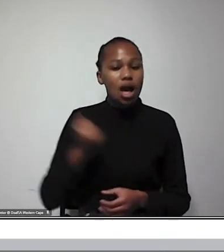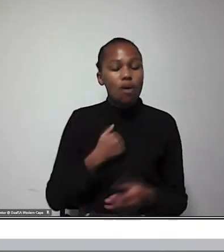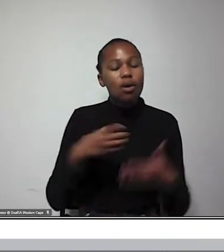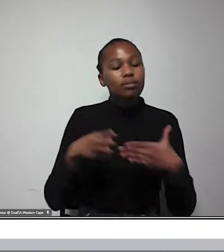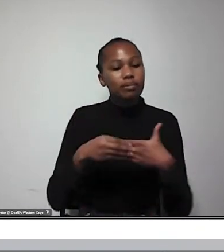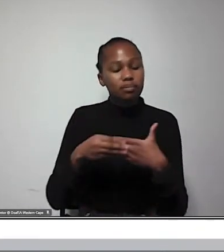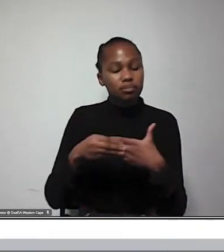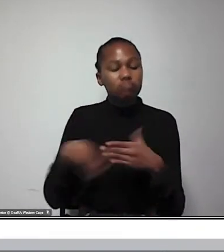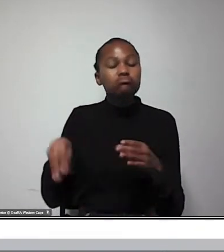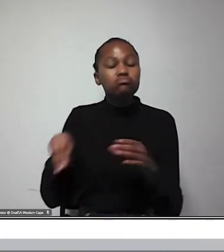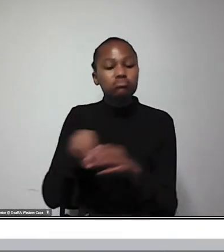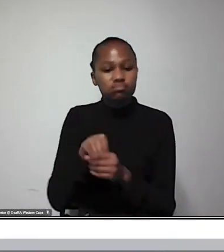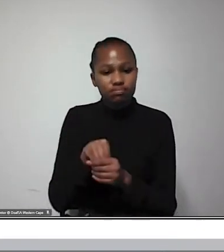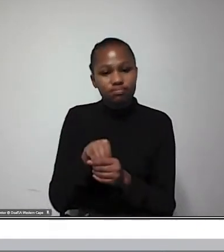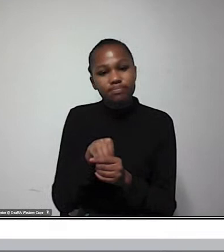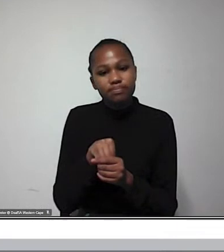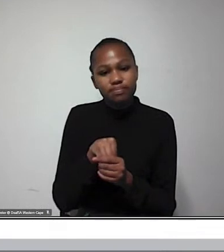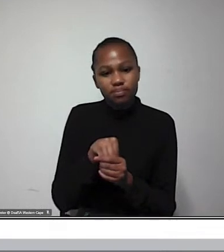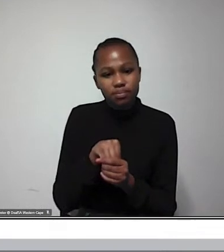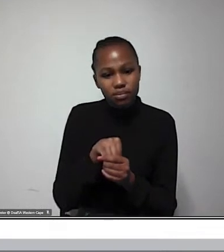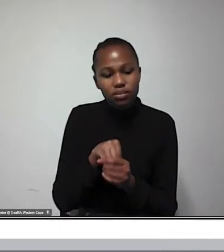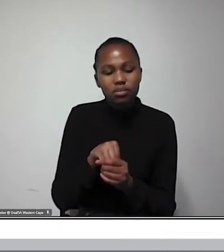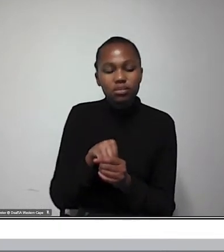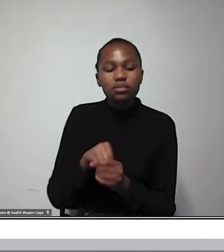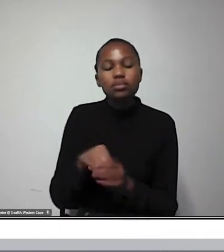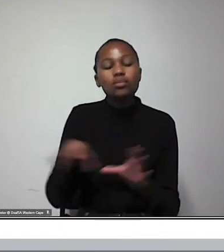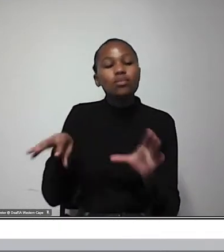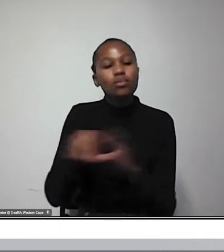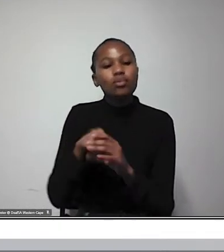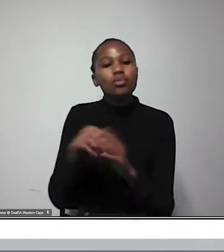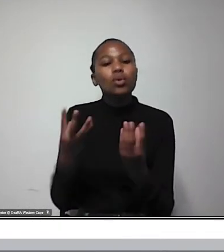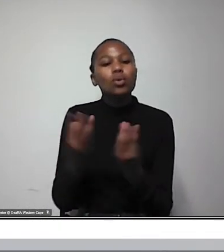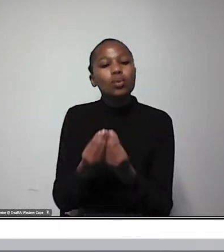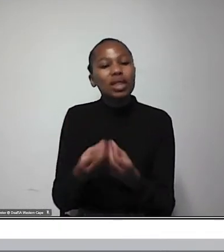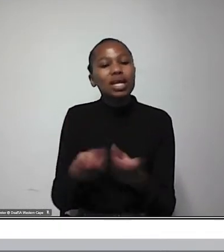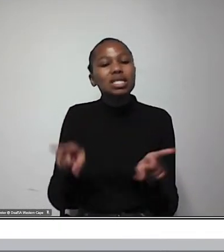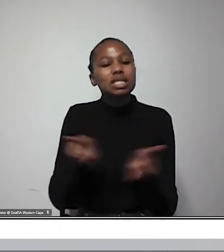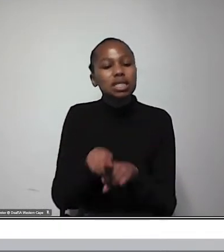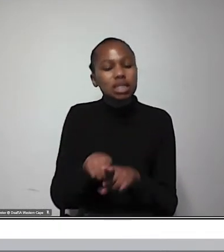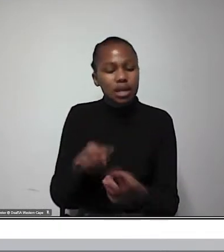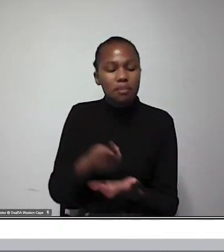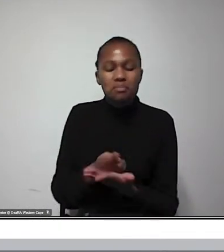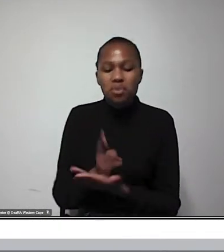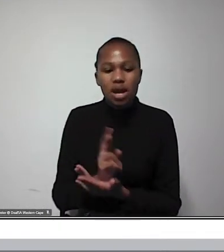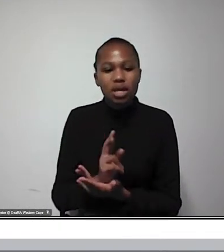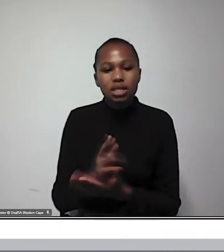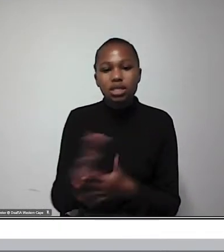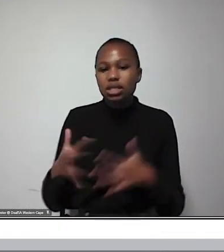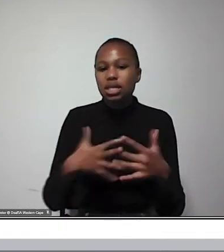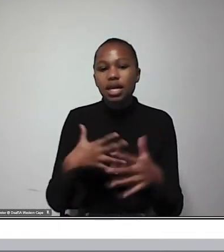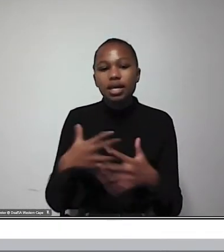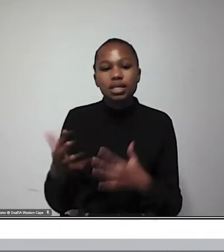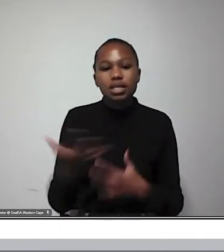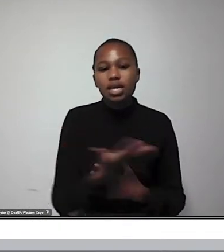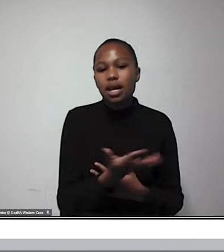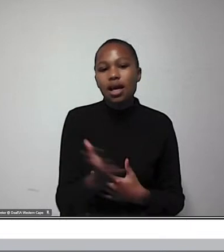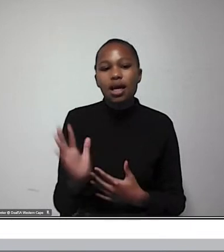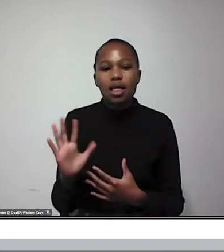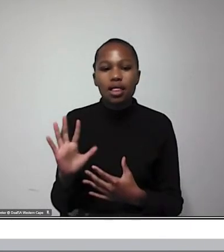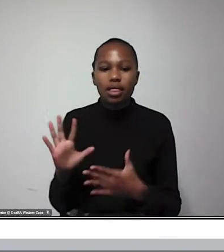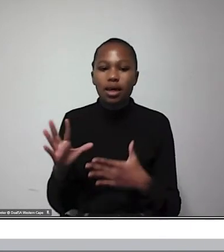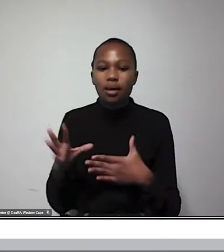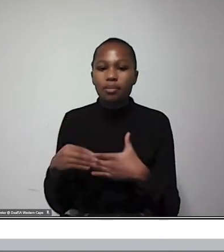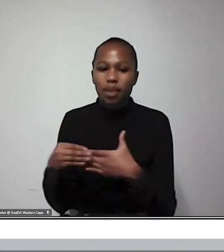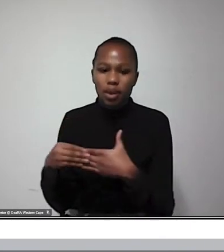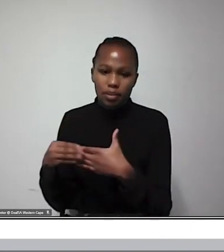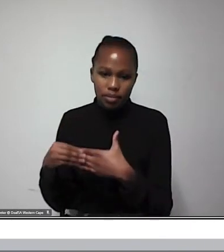well, and that they are included with the same rights as any other member at the NCOP level to ask questions that